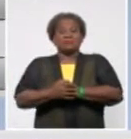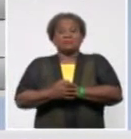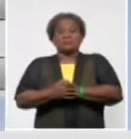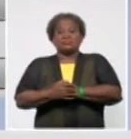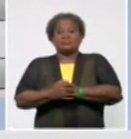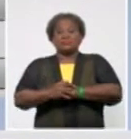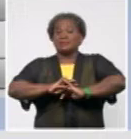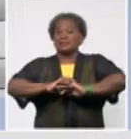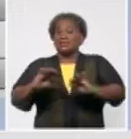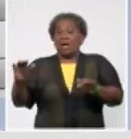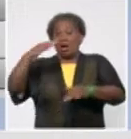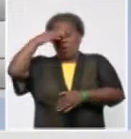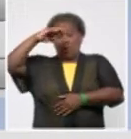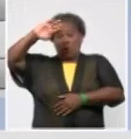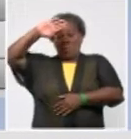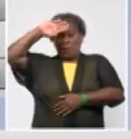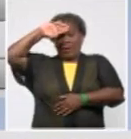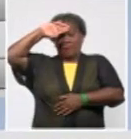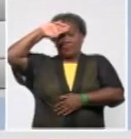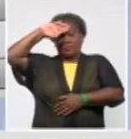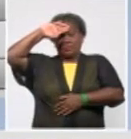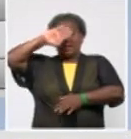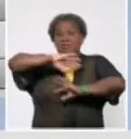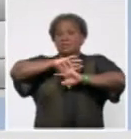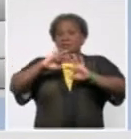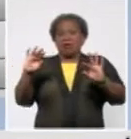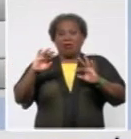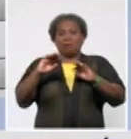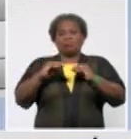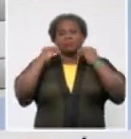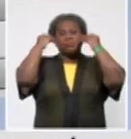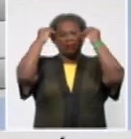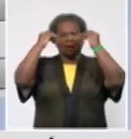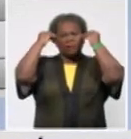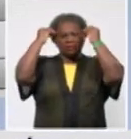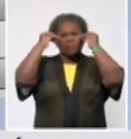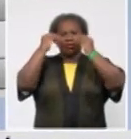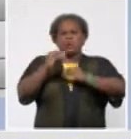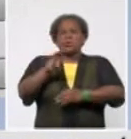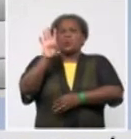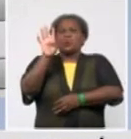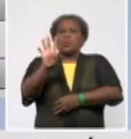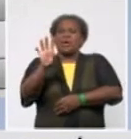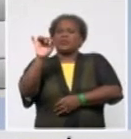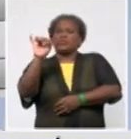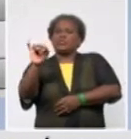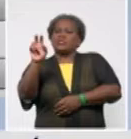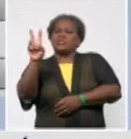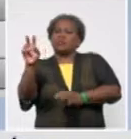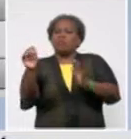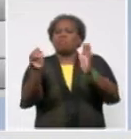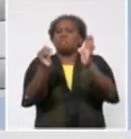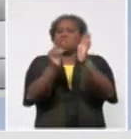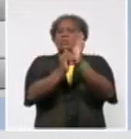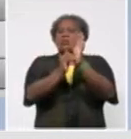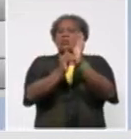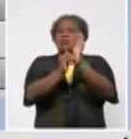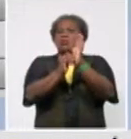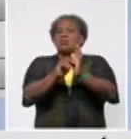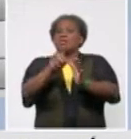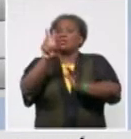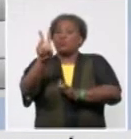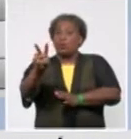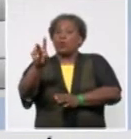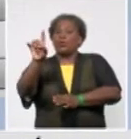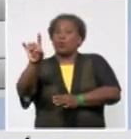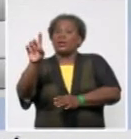4,551 people have been diagnosed with the disease. Samples from all of the country's provinces were tested depending on